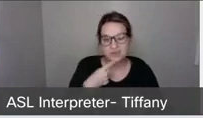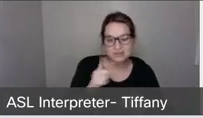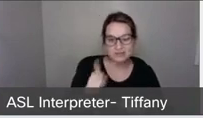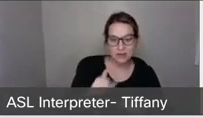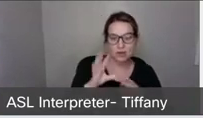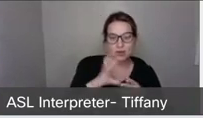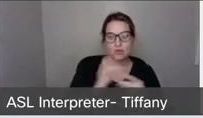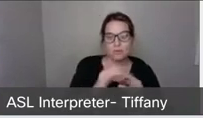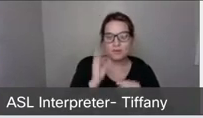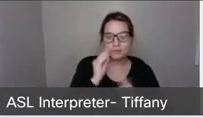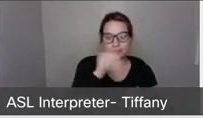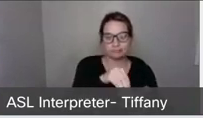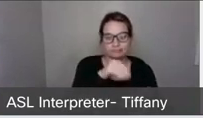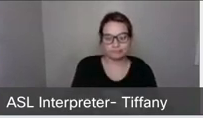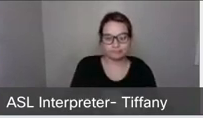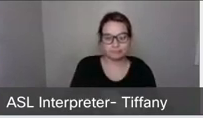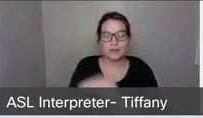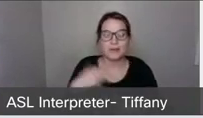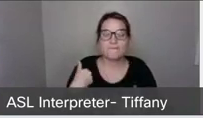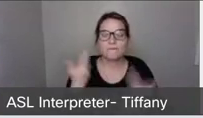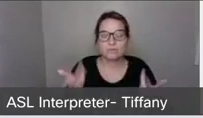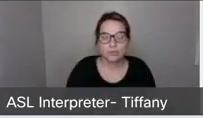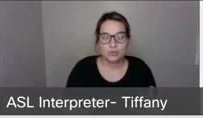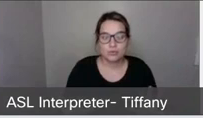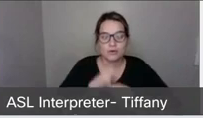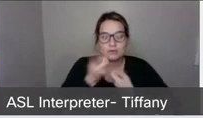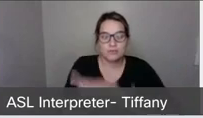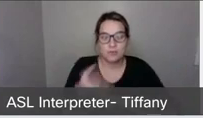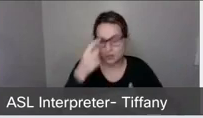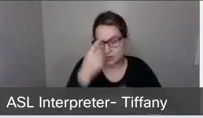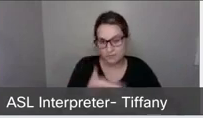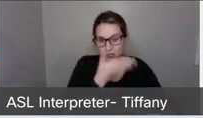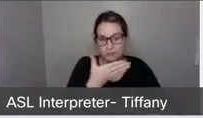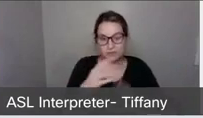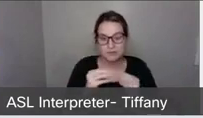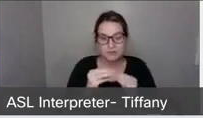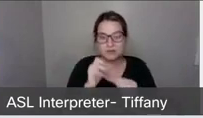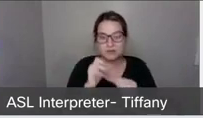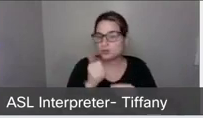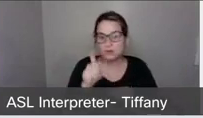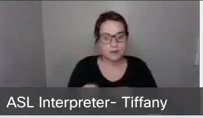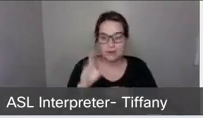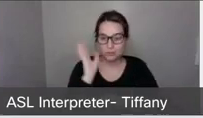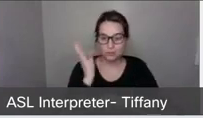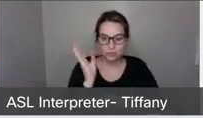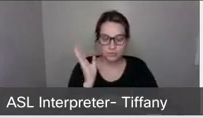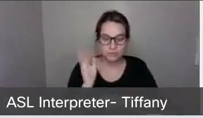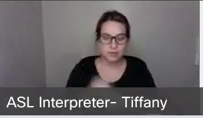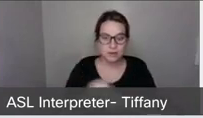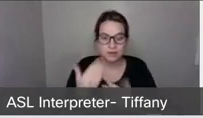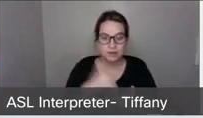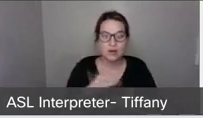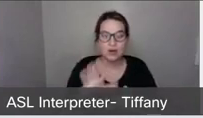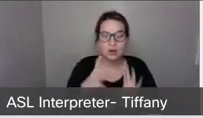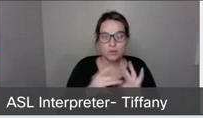will be recorded. If you have already expressed your thoughts at a previous meeting, you do not need to speak again. Your comments were recorded